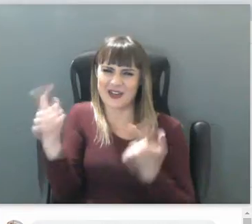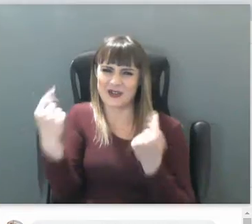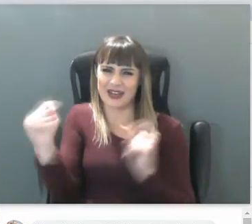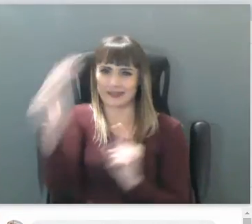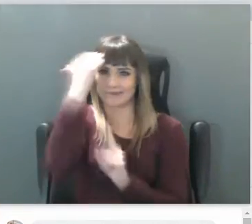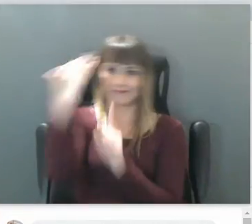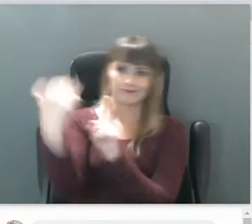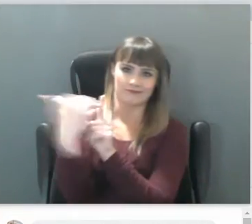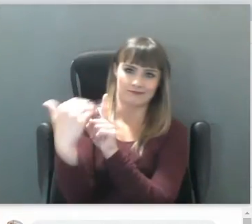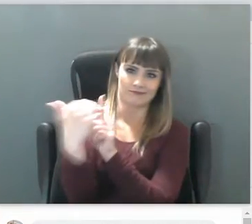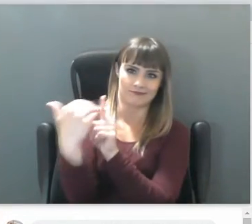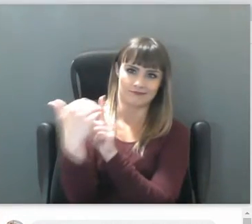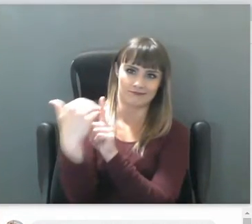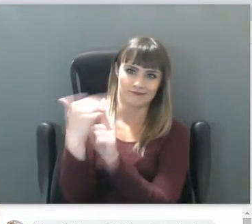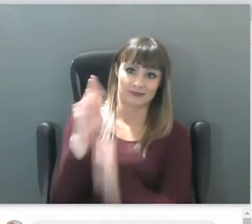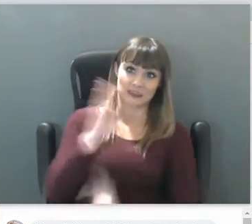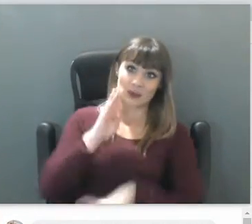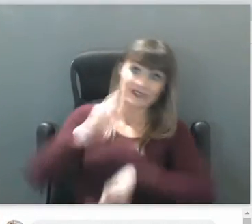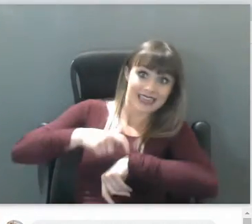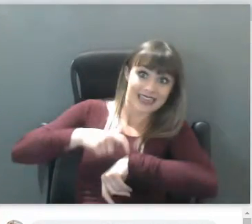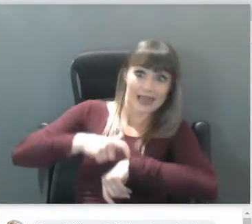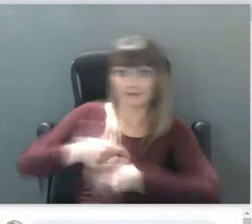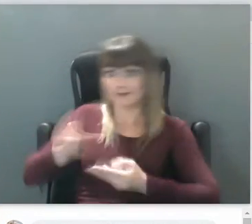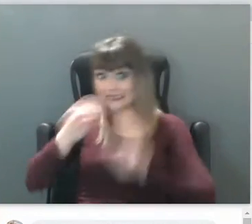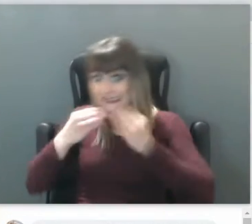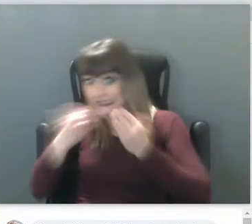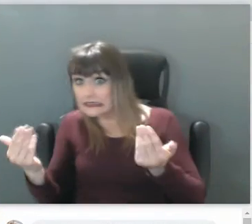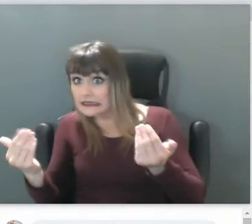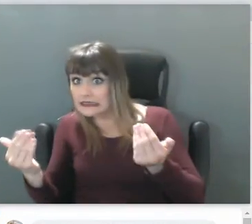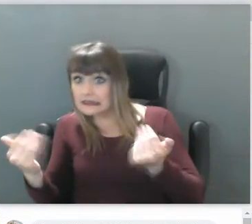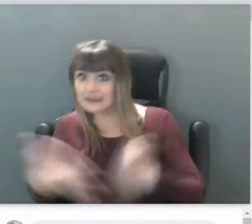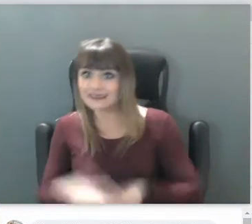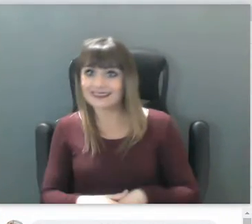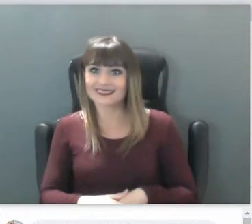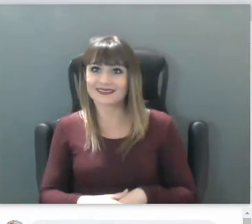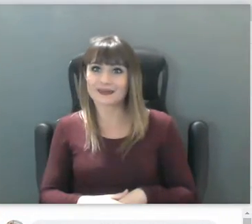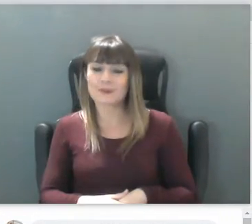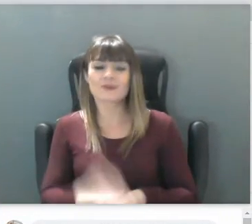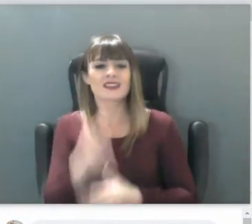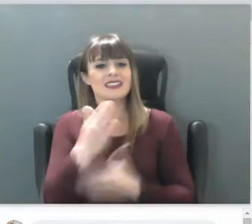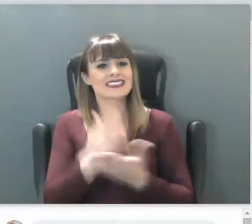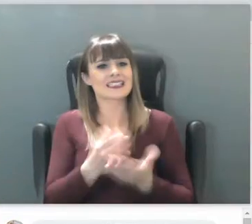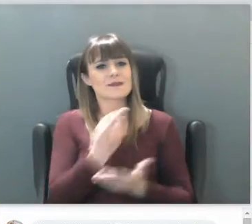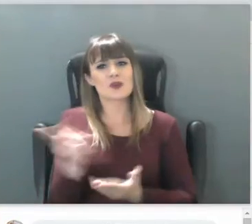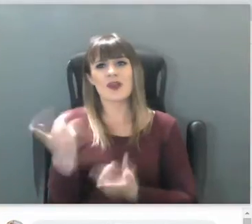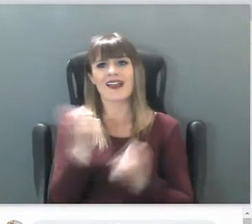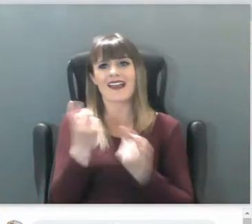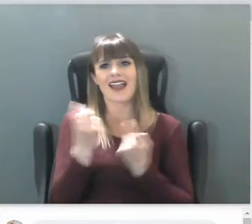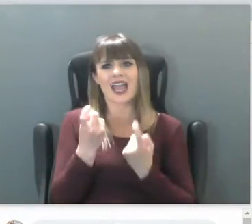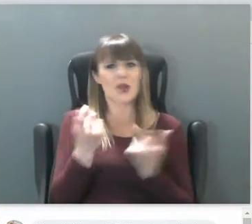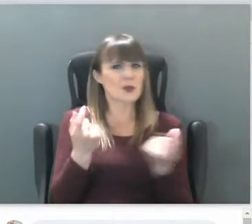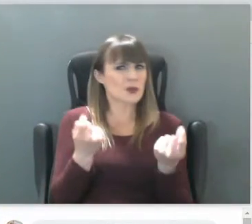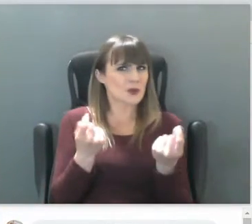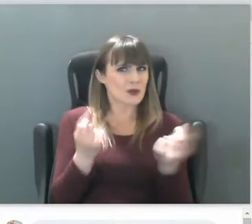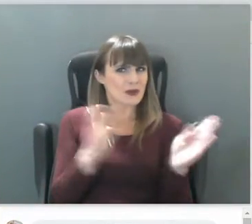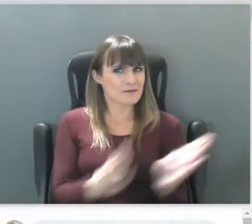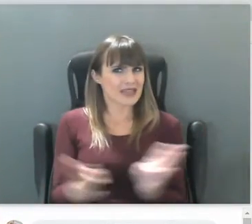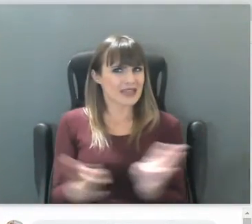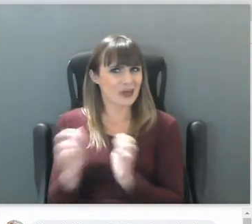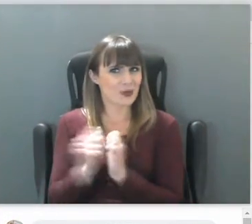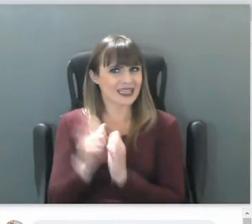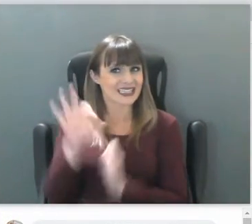time to eat. Yeah. Now, some of They're you have so asked smart. questions about the future of our Facebook Lives, and we just don't know. We know they've been popular,